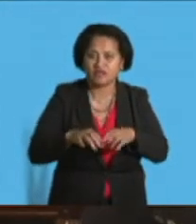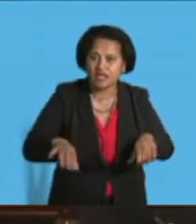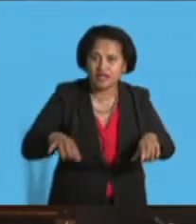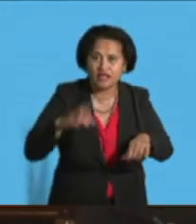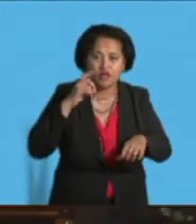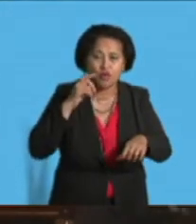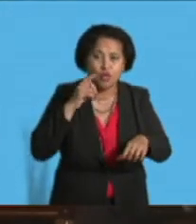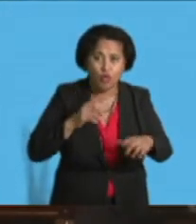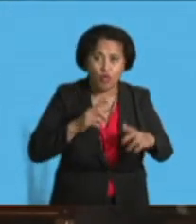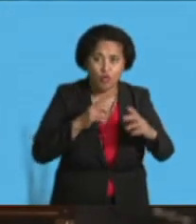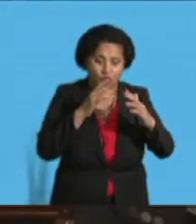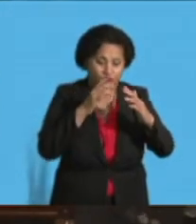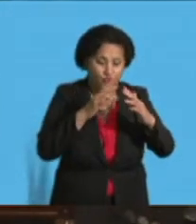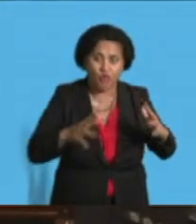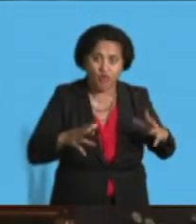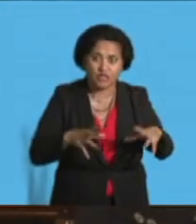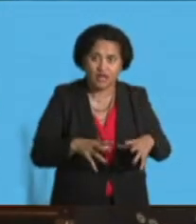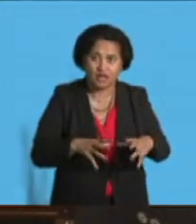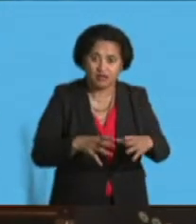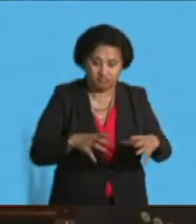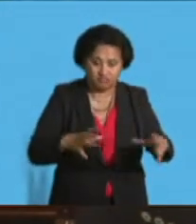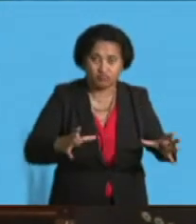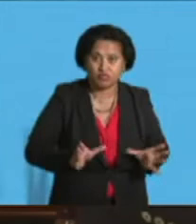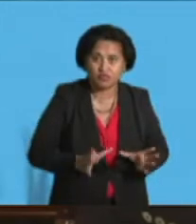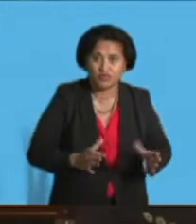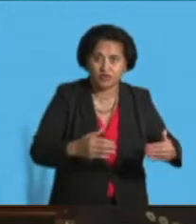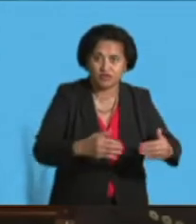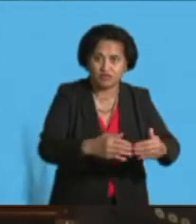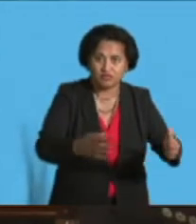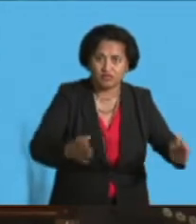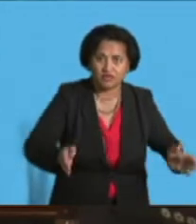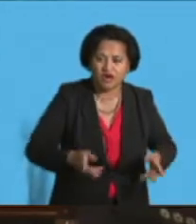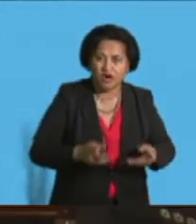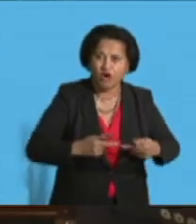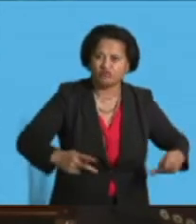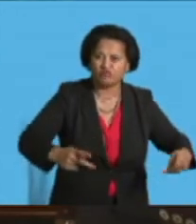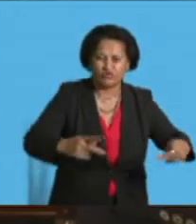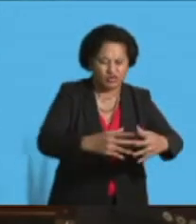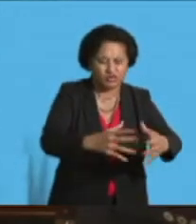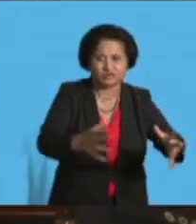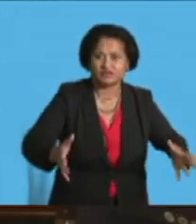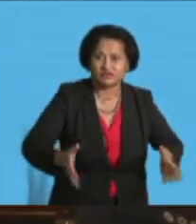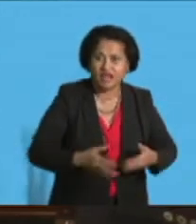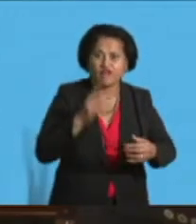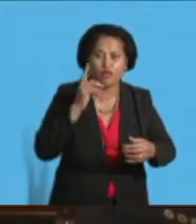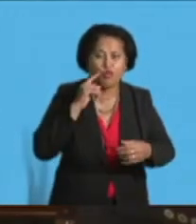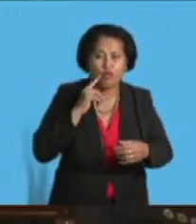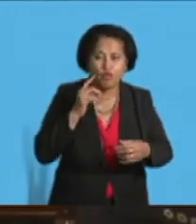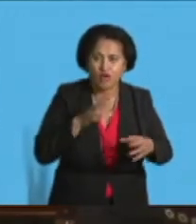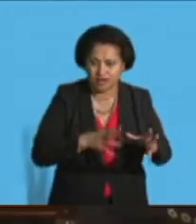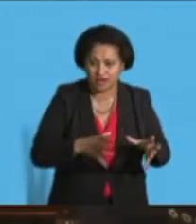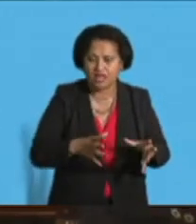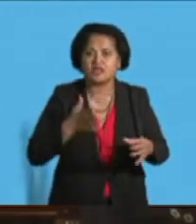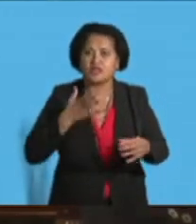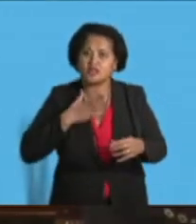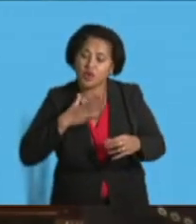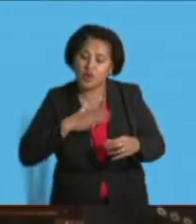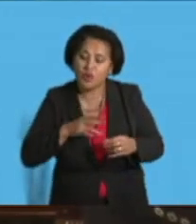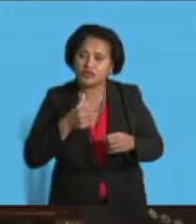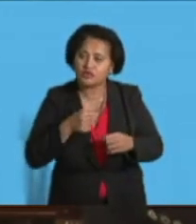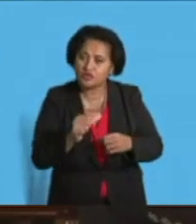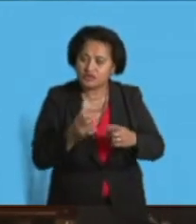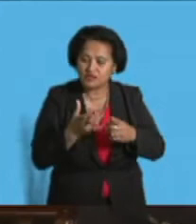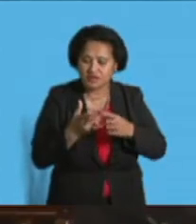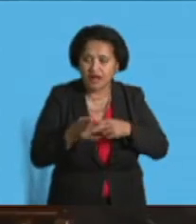Madam Speaker, it is our watershed and catchments where we need to put all our efforts moving forward, a key strategic direction the Ministry